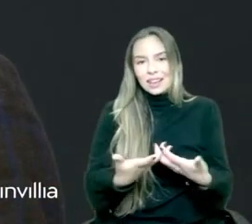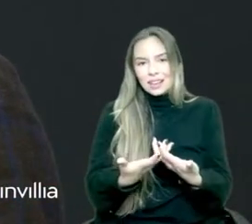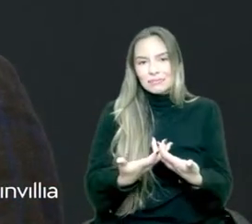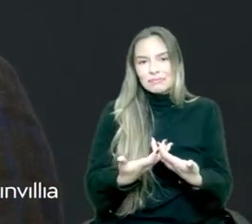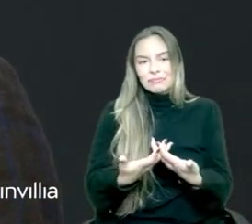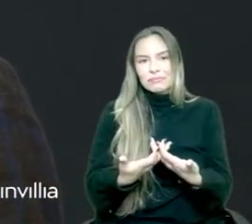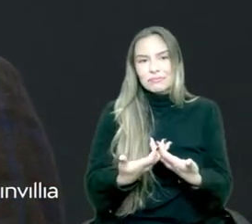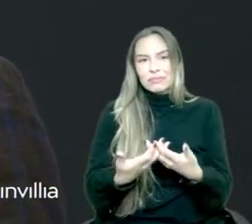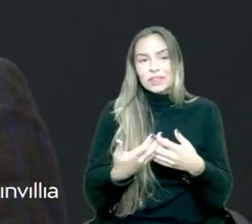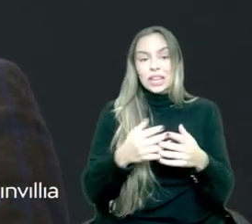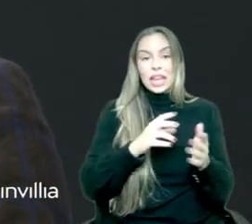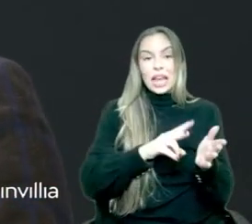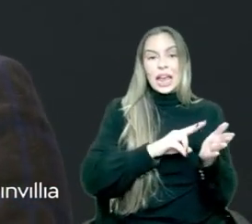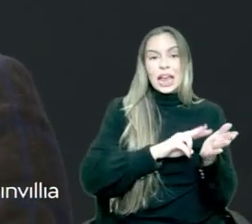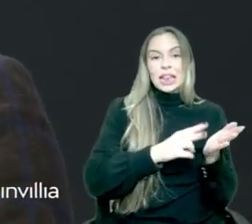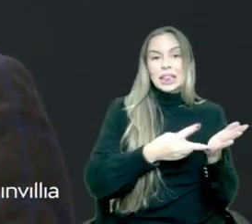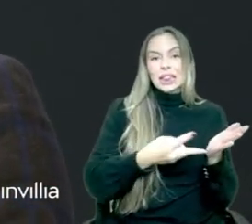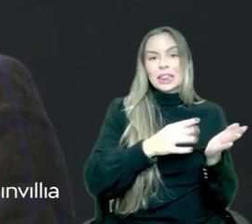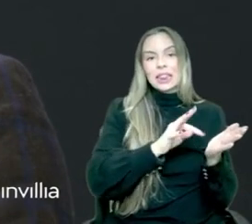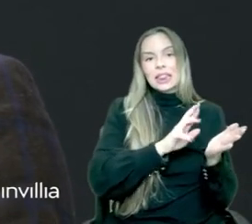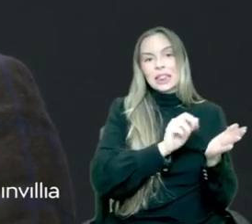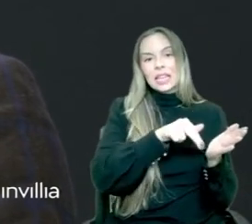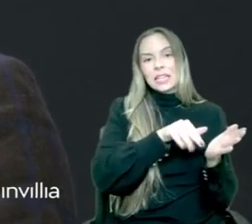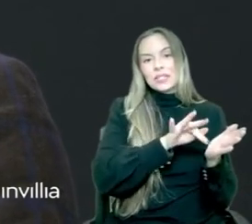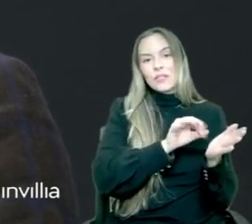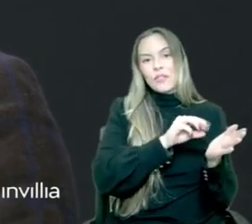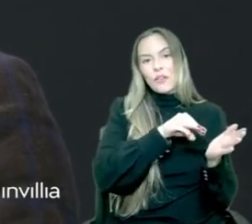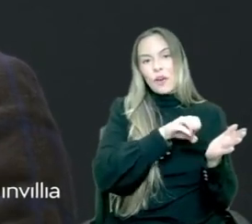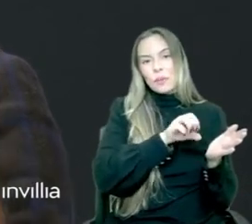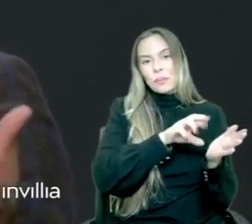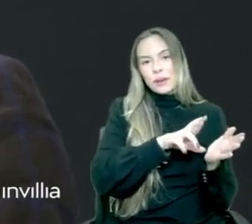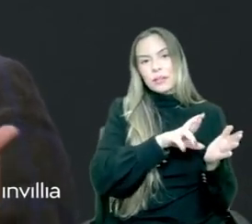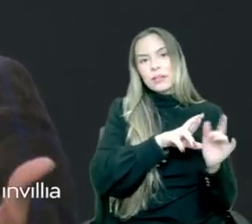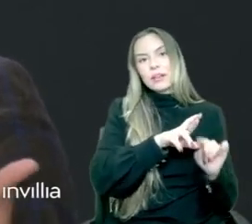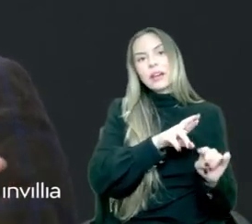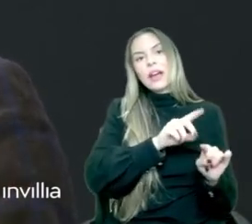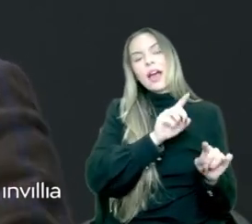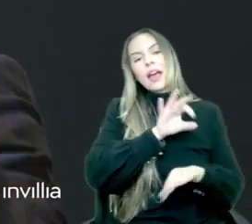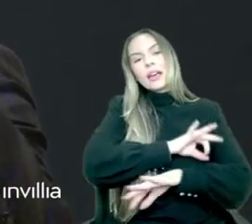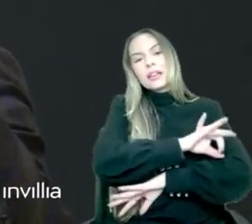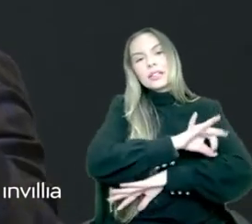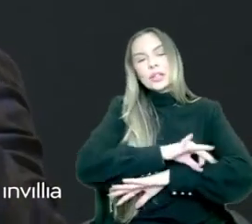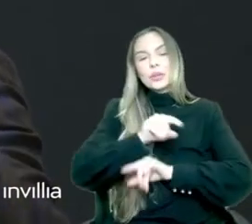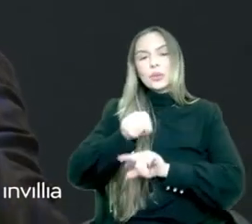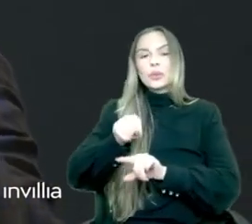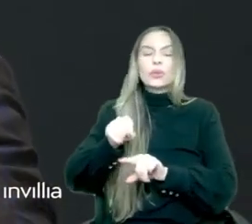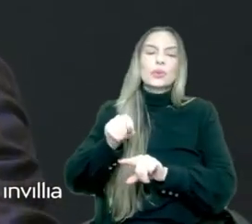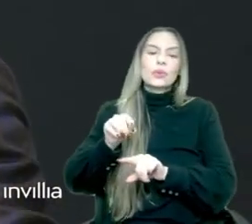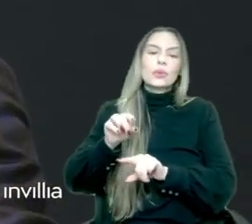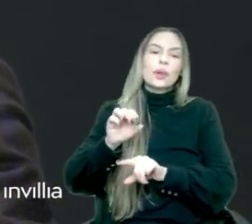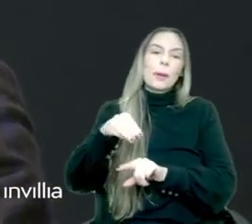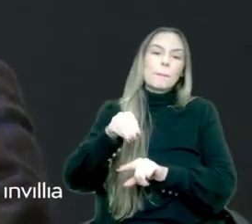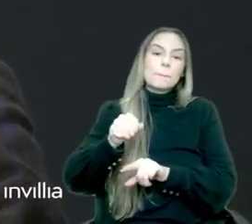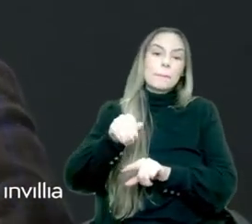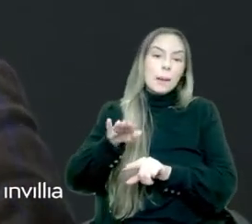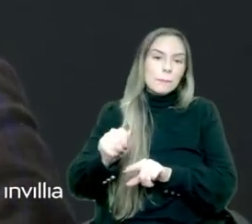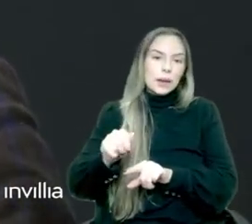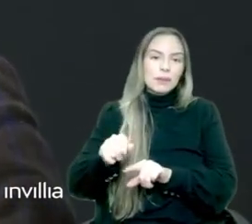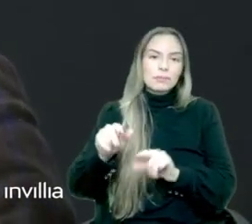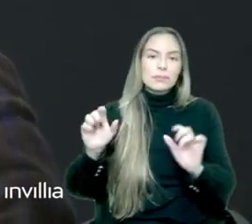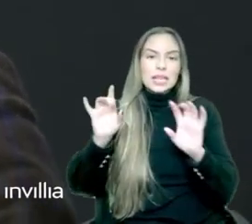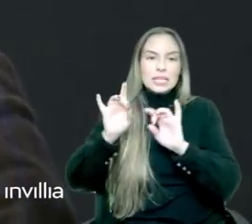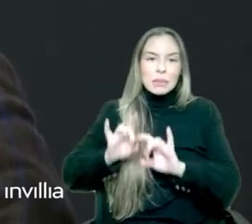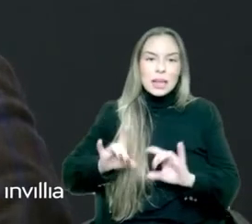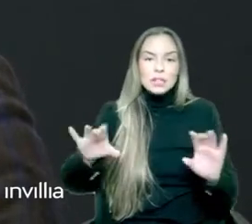transformer architecture with the Mamba architecture and mixture of experts into various layers within the